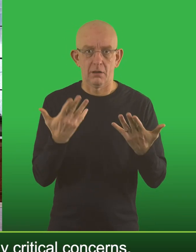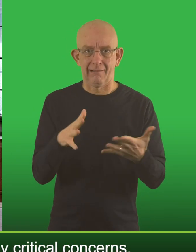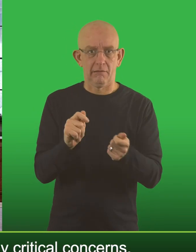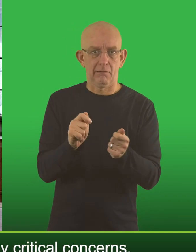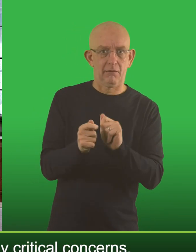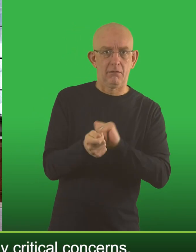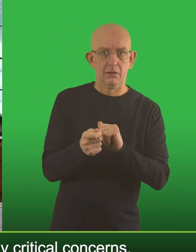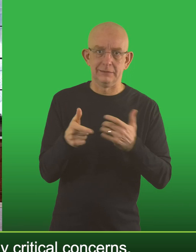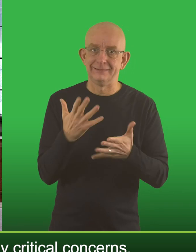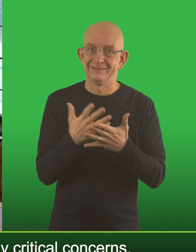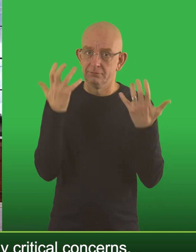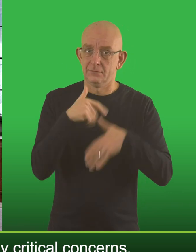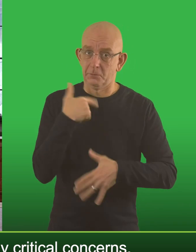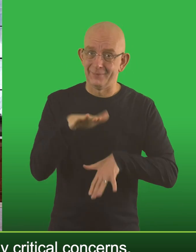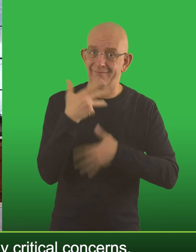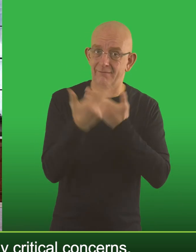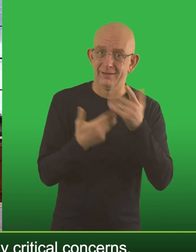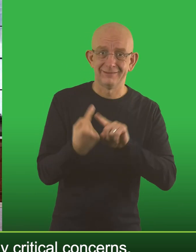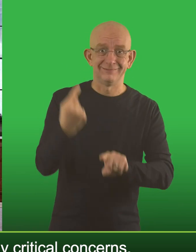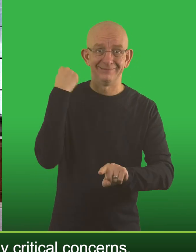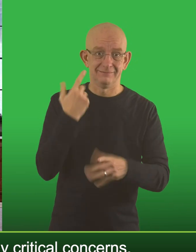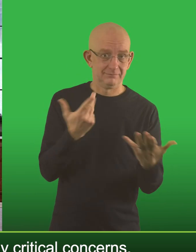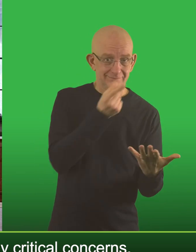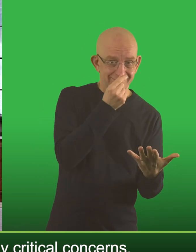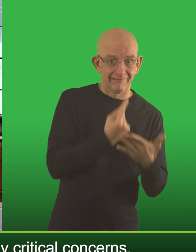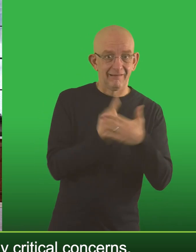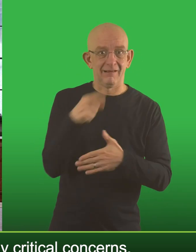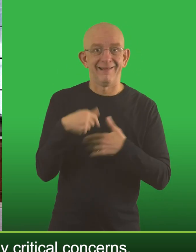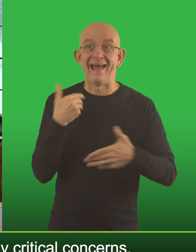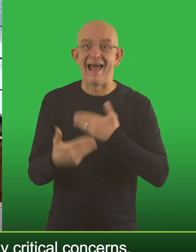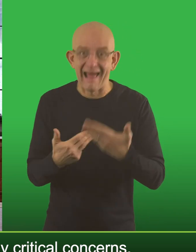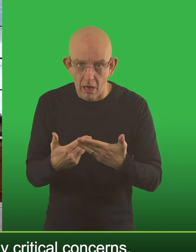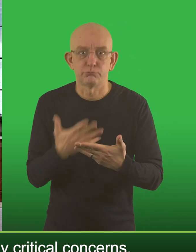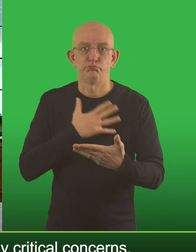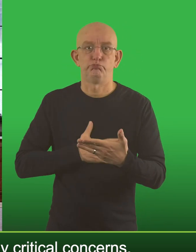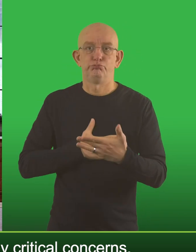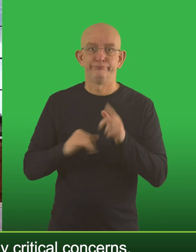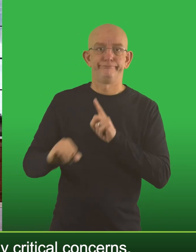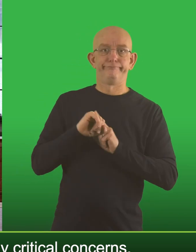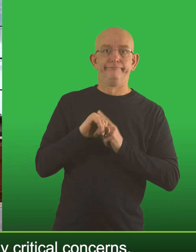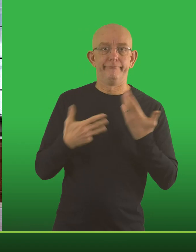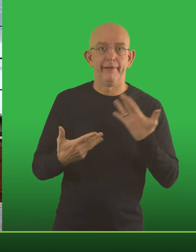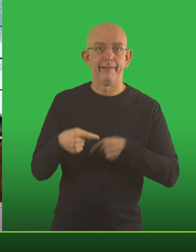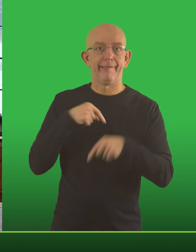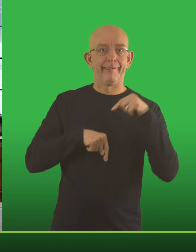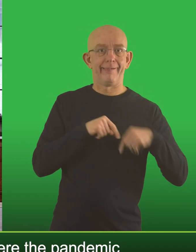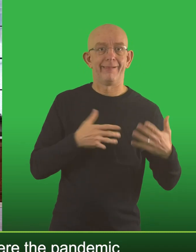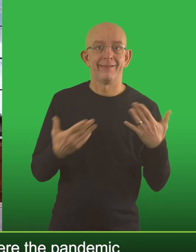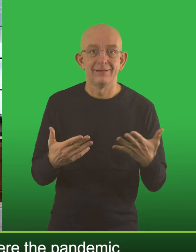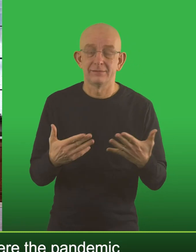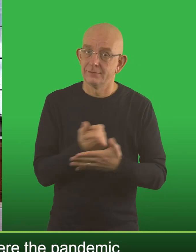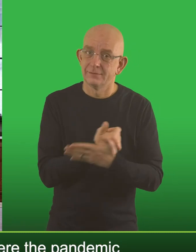of concern were always one of my critical concerns, always had the potential to set us back,